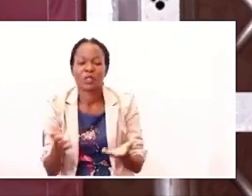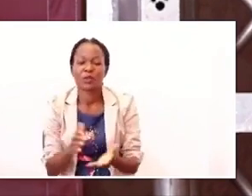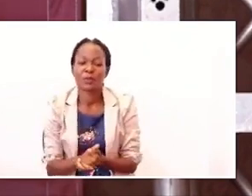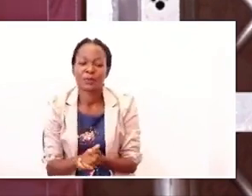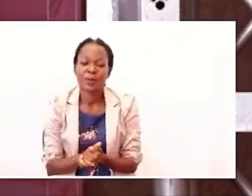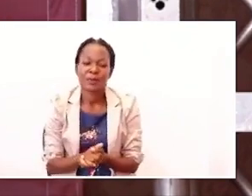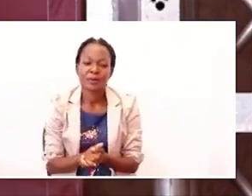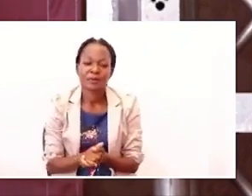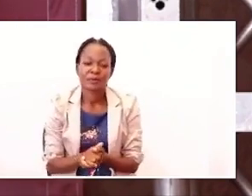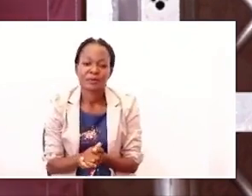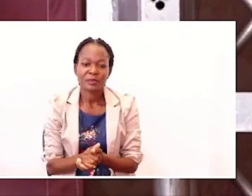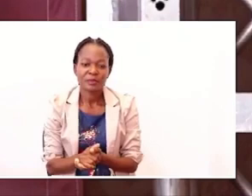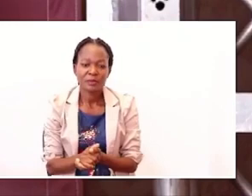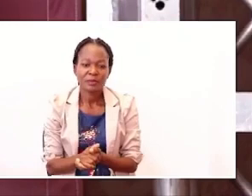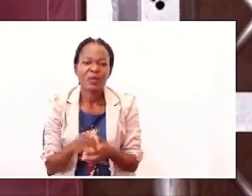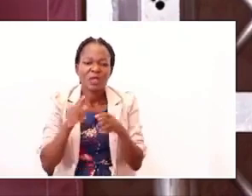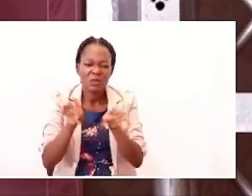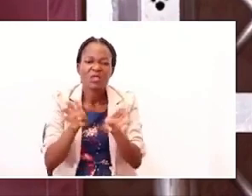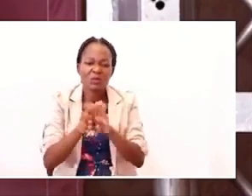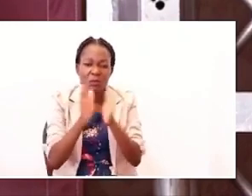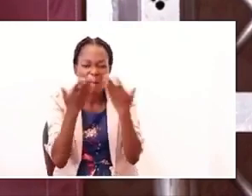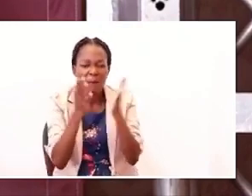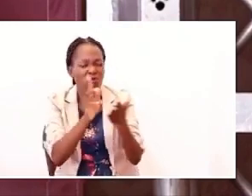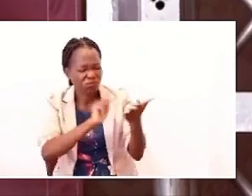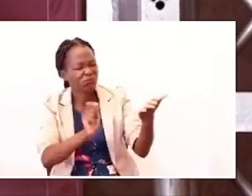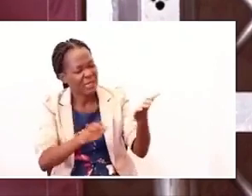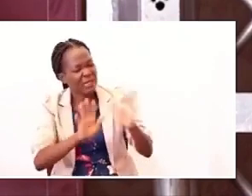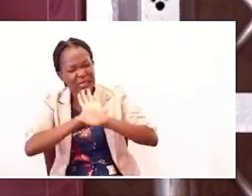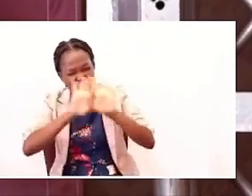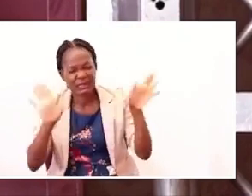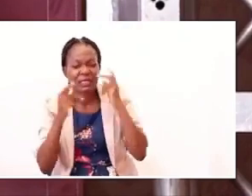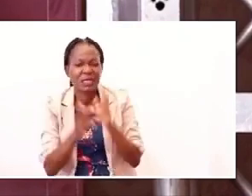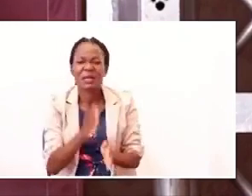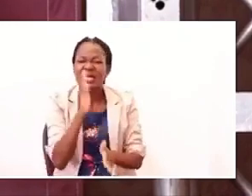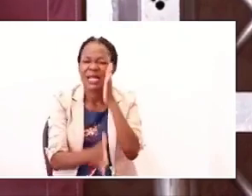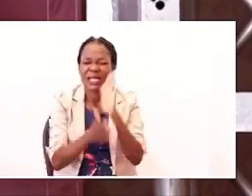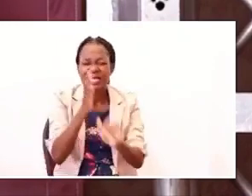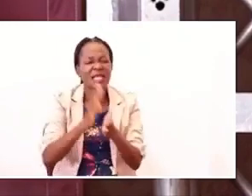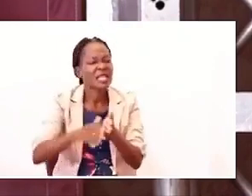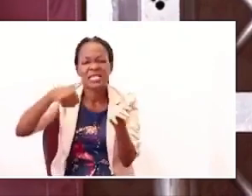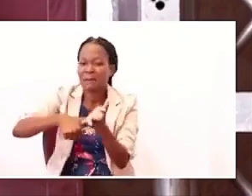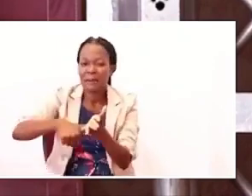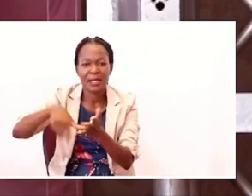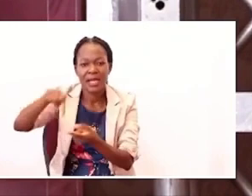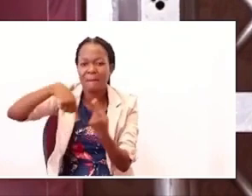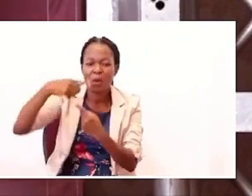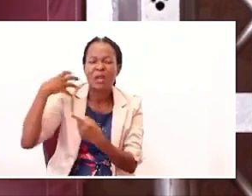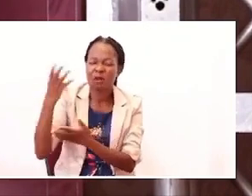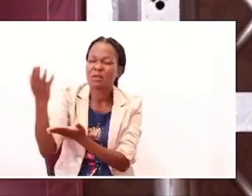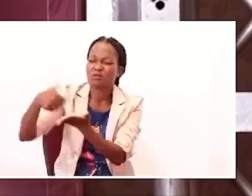The literature actually makes it very clear that nothing is characteristically bad about government borrowing.